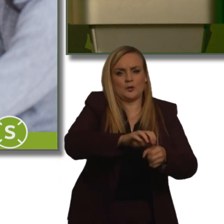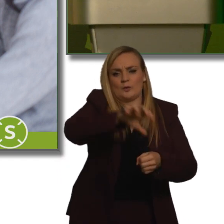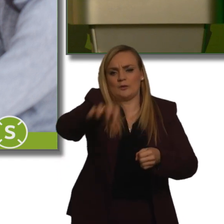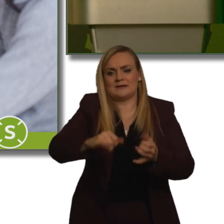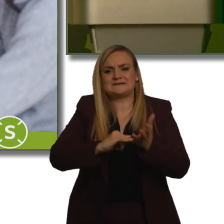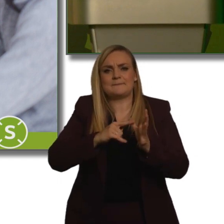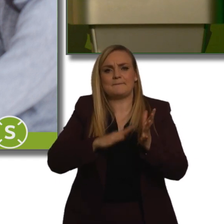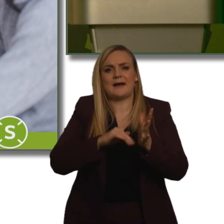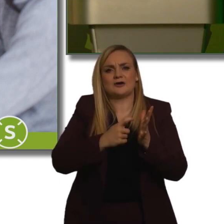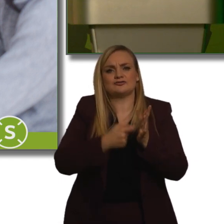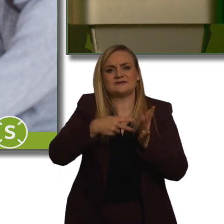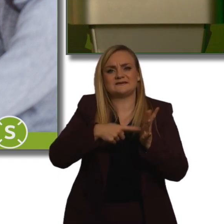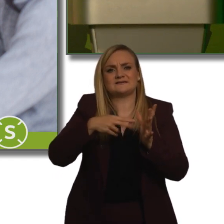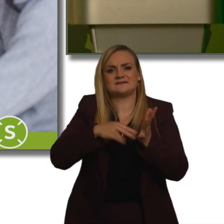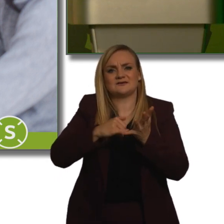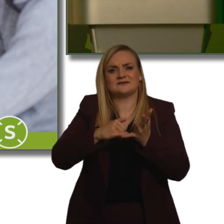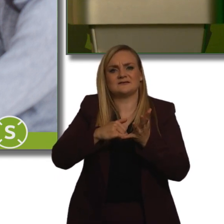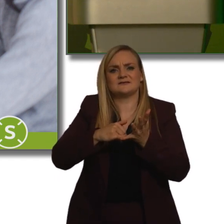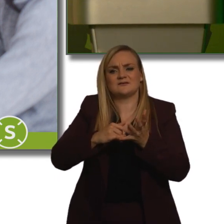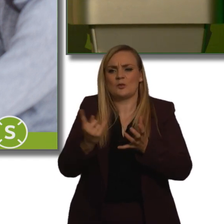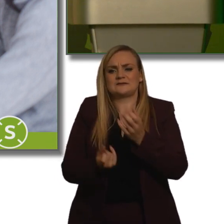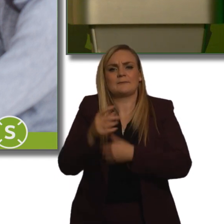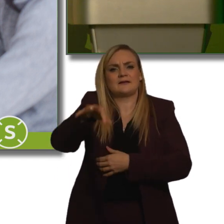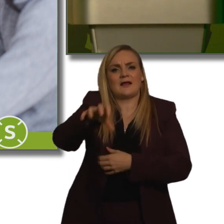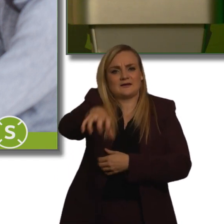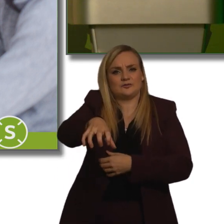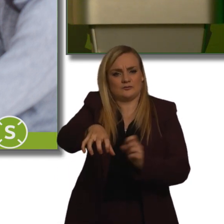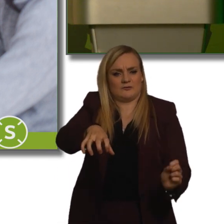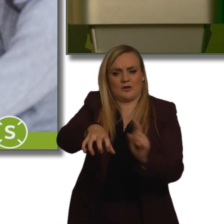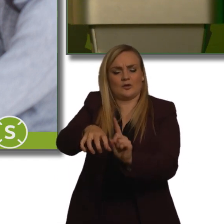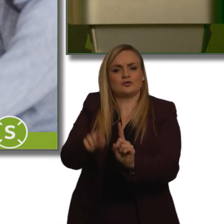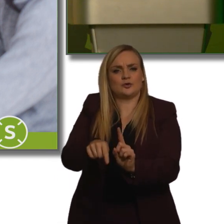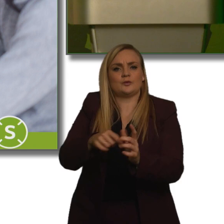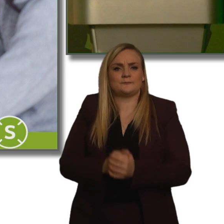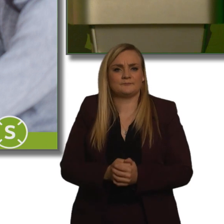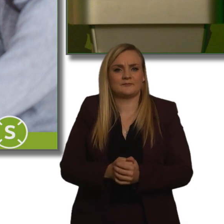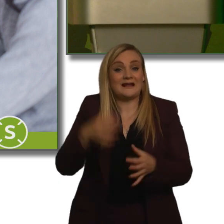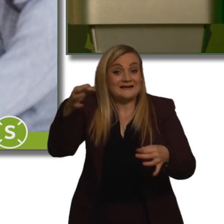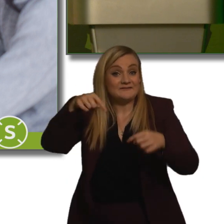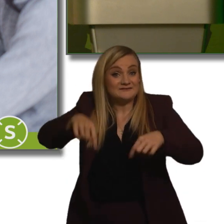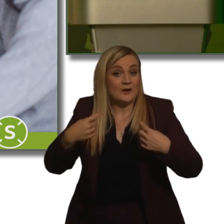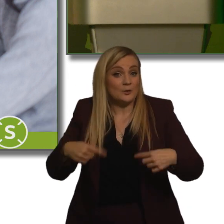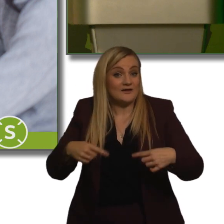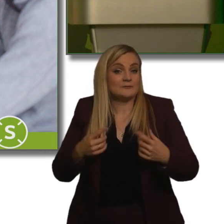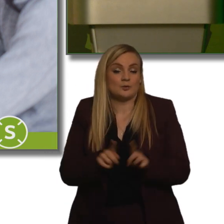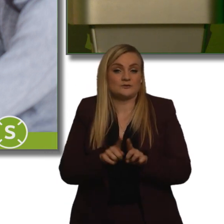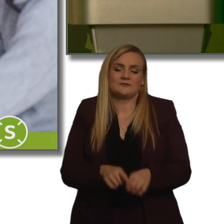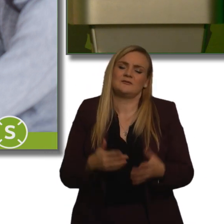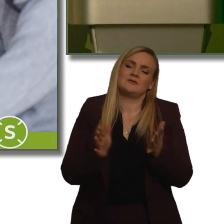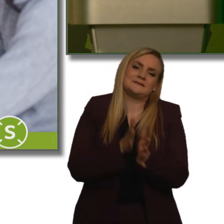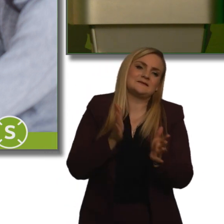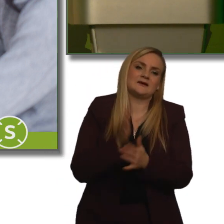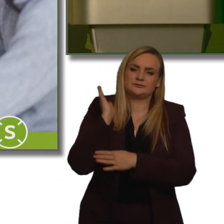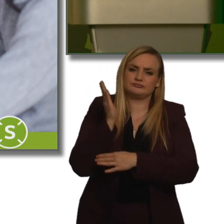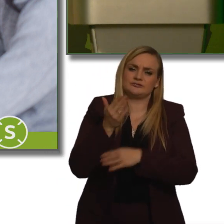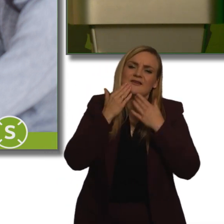say hello and take some of our leaflets for more information. It's been a pleasure to tell you about Samaritans' life-saving work this evening, so thank you